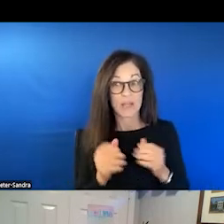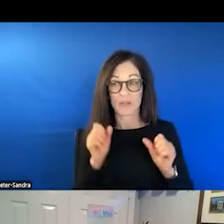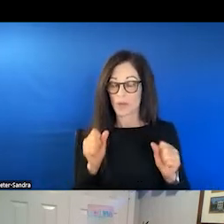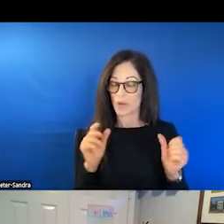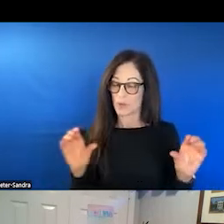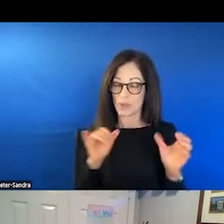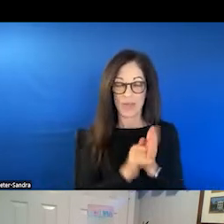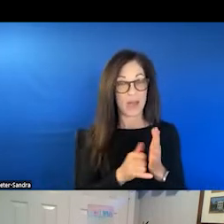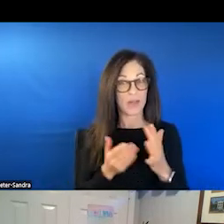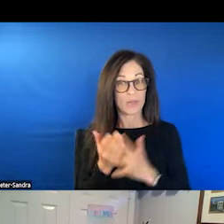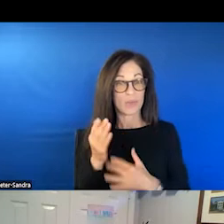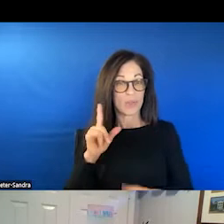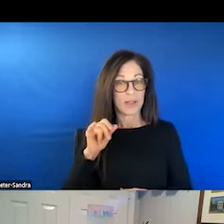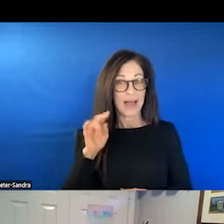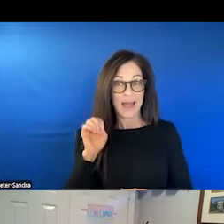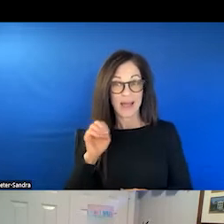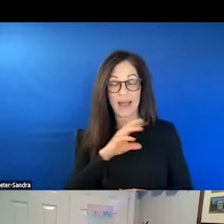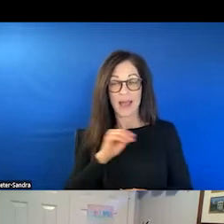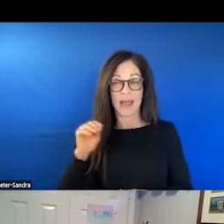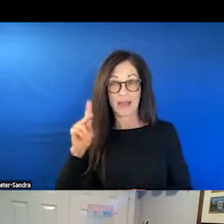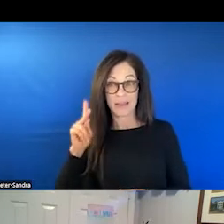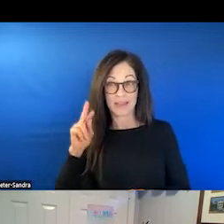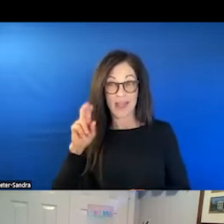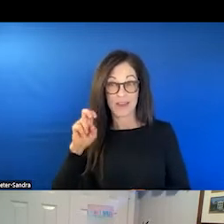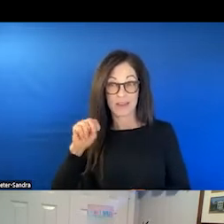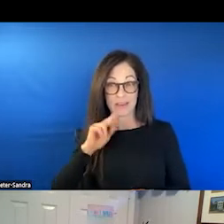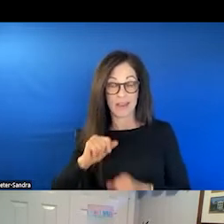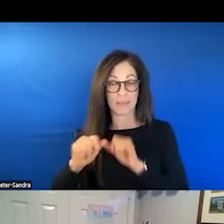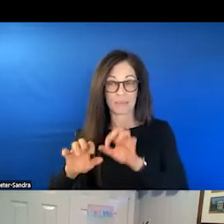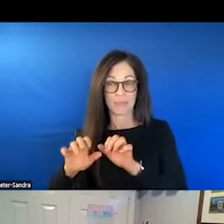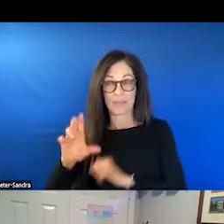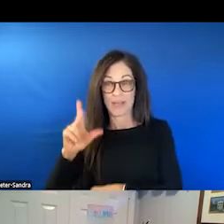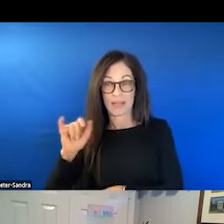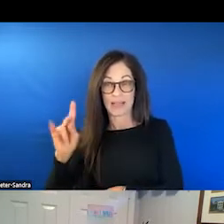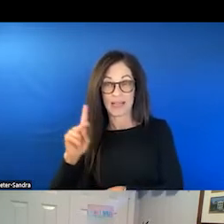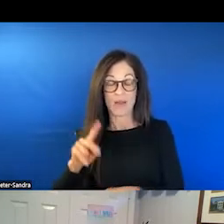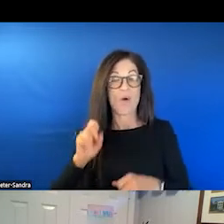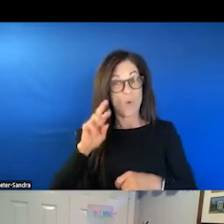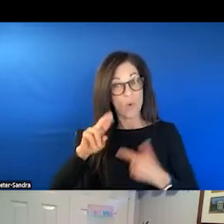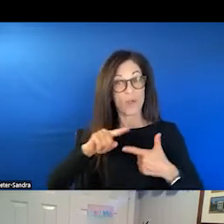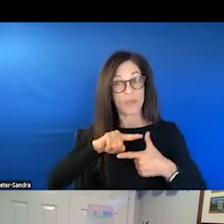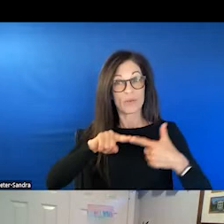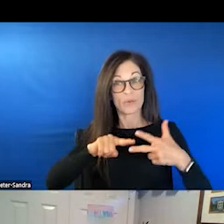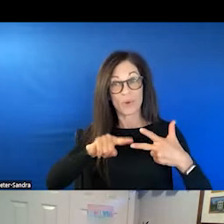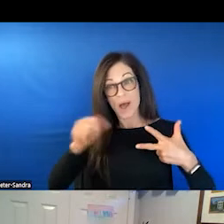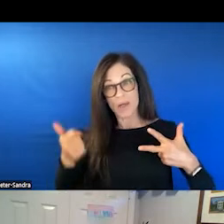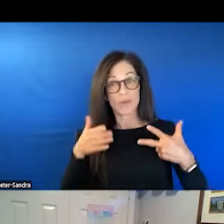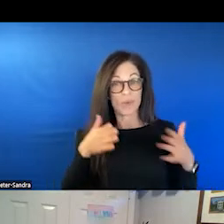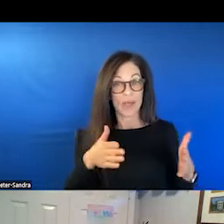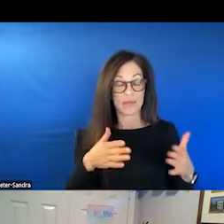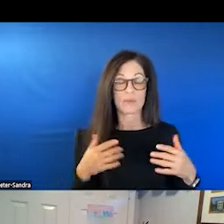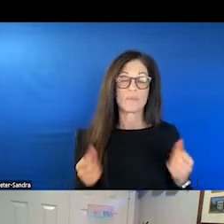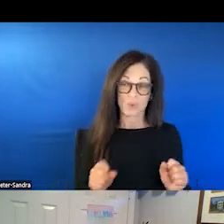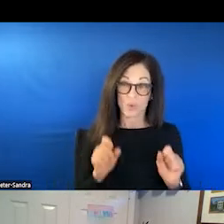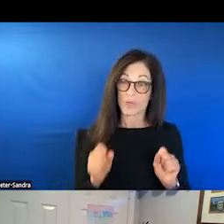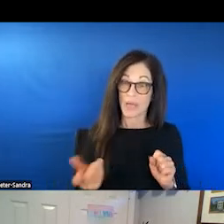do that through the line, and Karen can put a link in the box so you can do that. Otherwise, there are two other ways you can do it. You can come on as